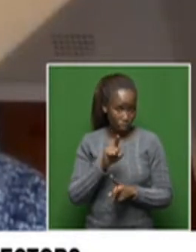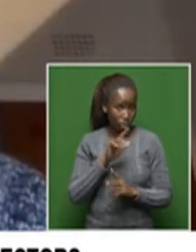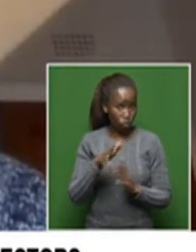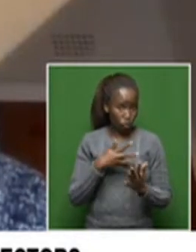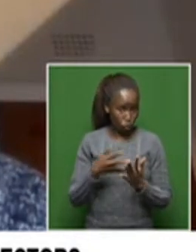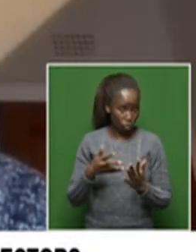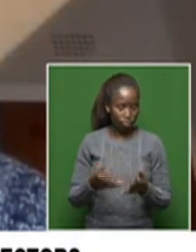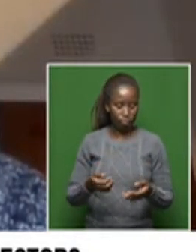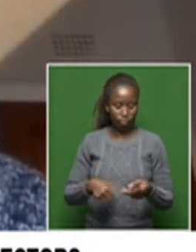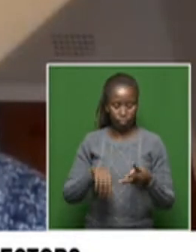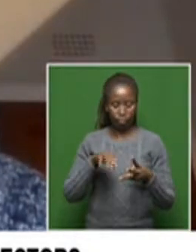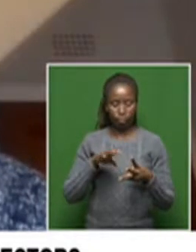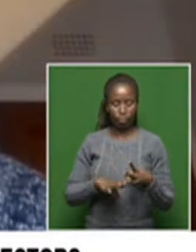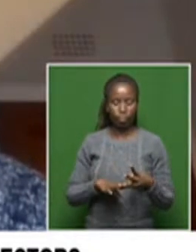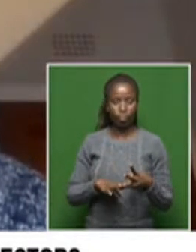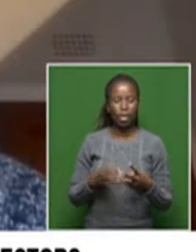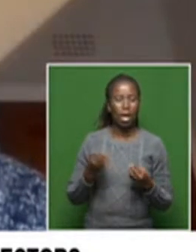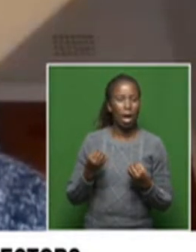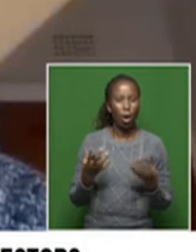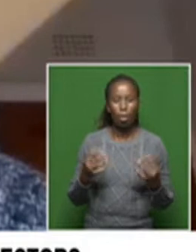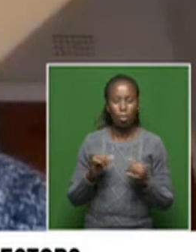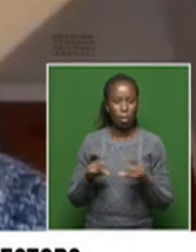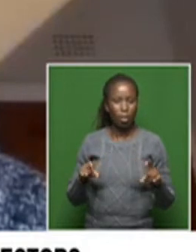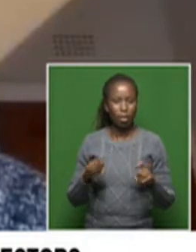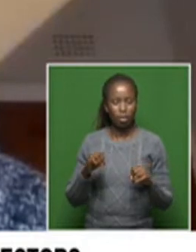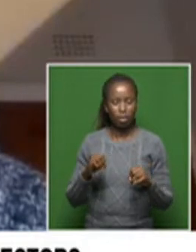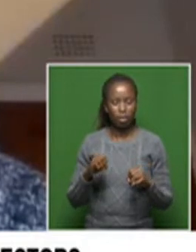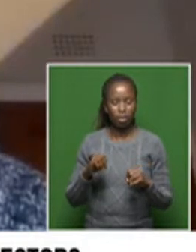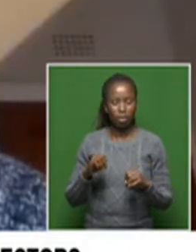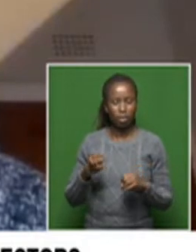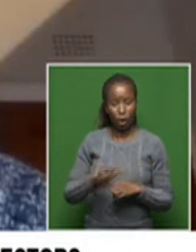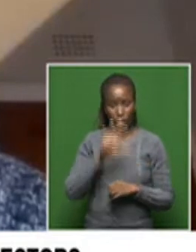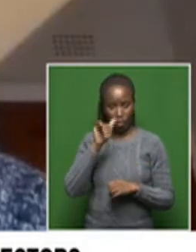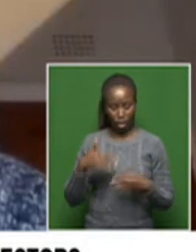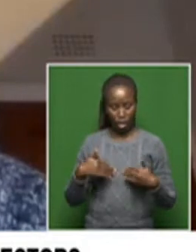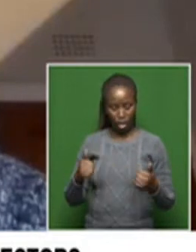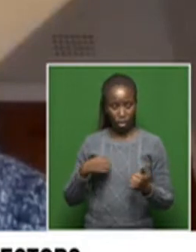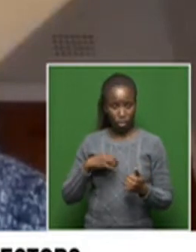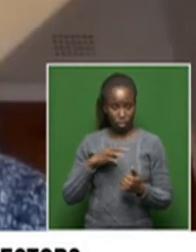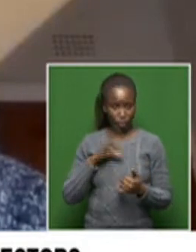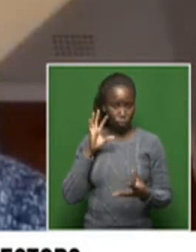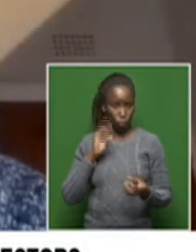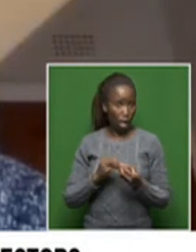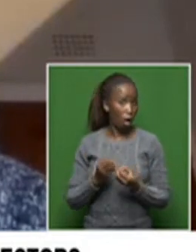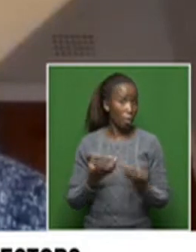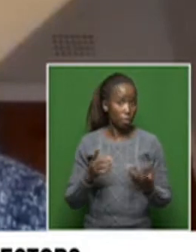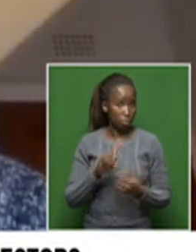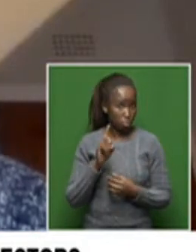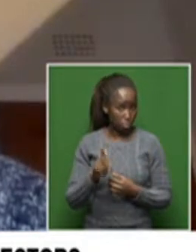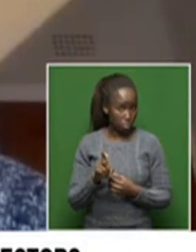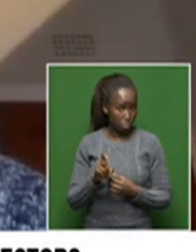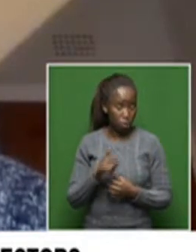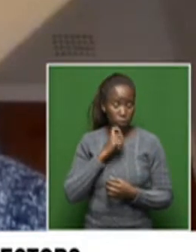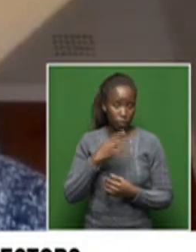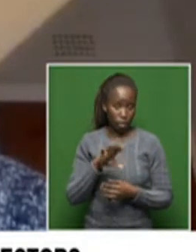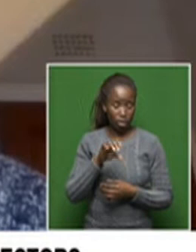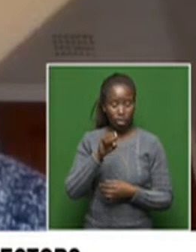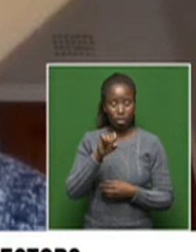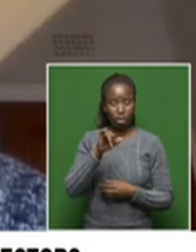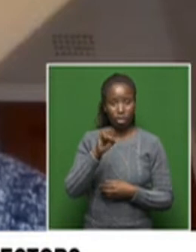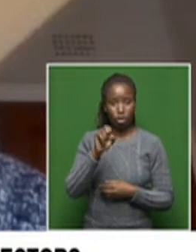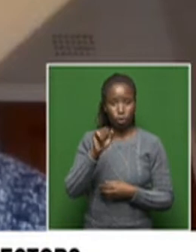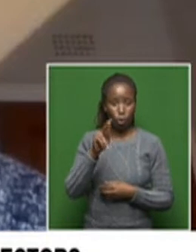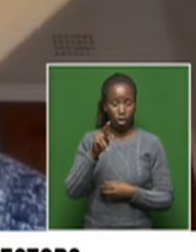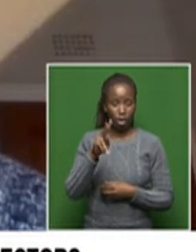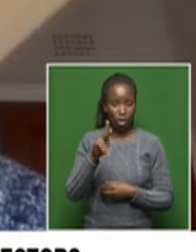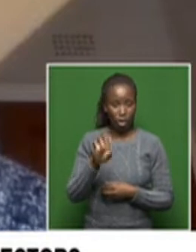His second question then is, how many South African healthcare workers have been vaccinated in total, taking into account both the Sosonke protocol and immunization